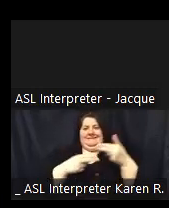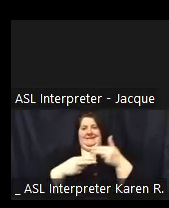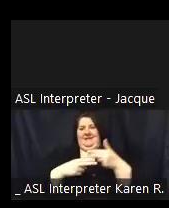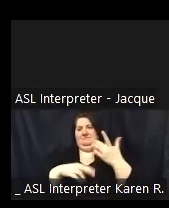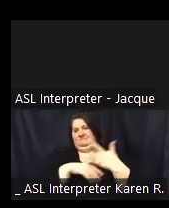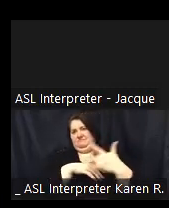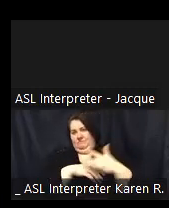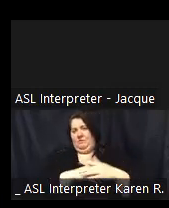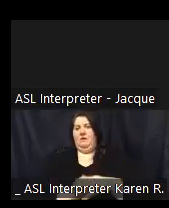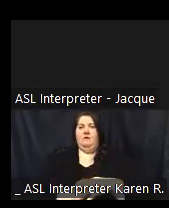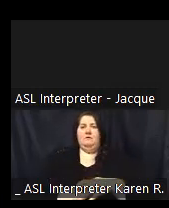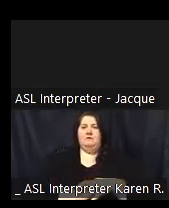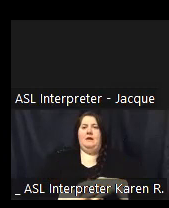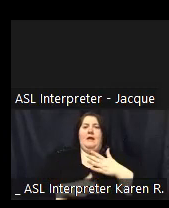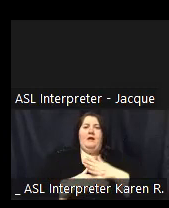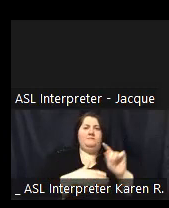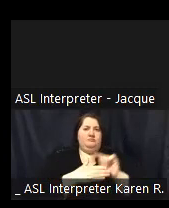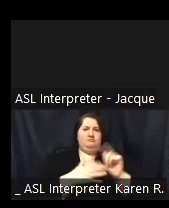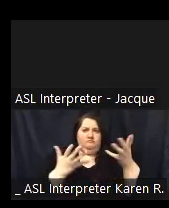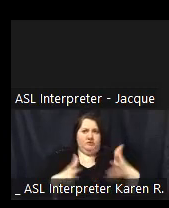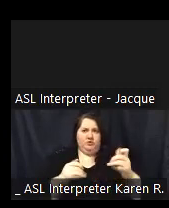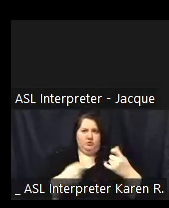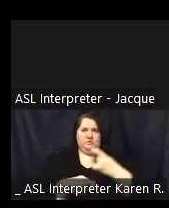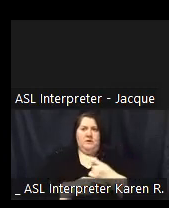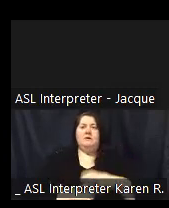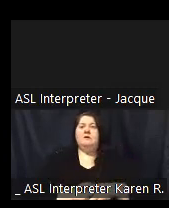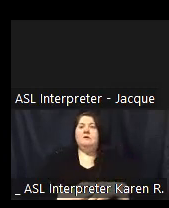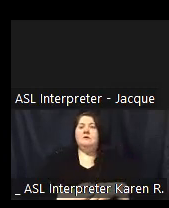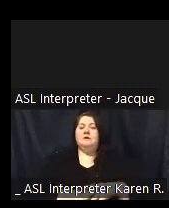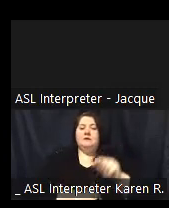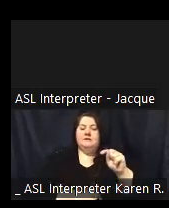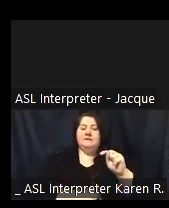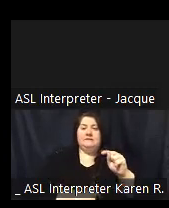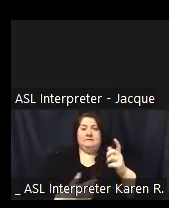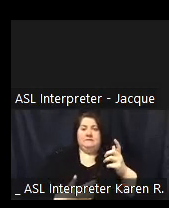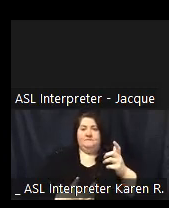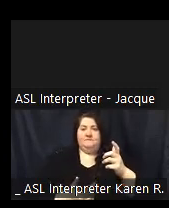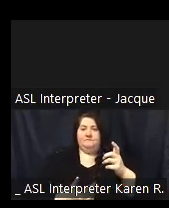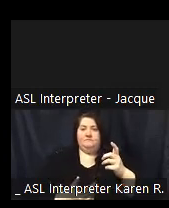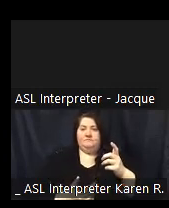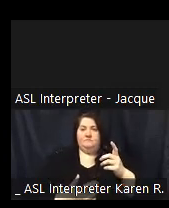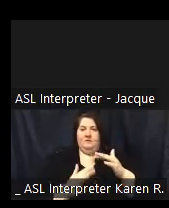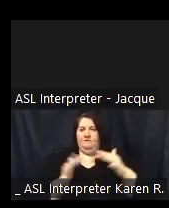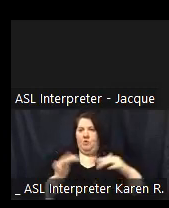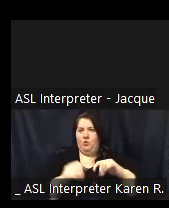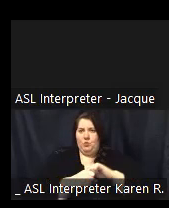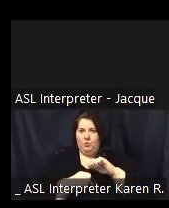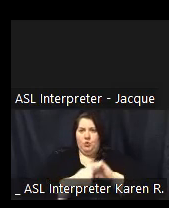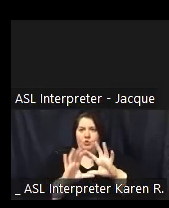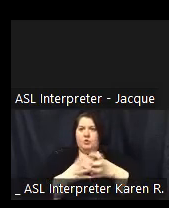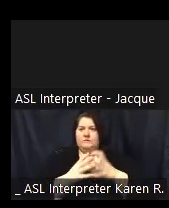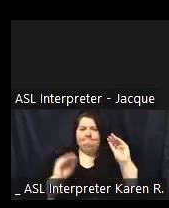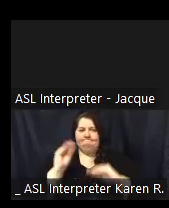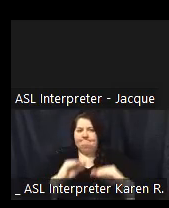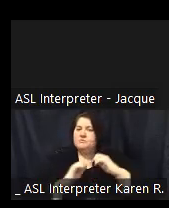you after our training today. But this was something that various work groups put together,